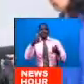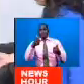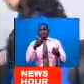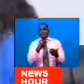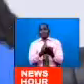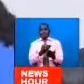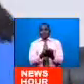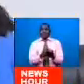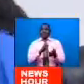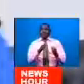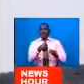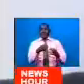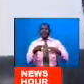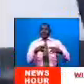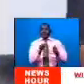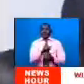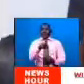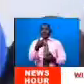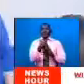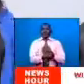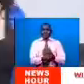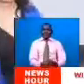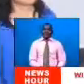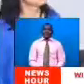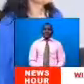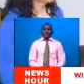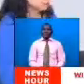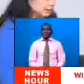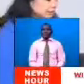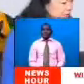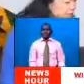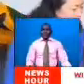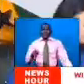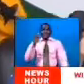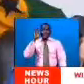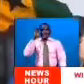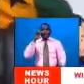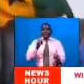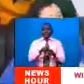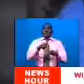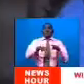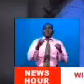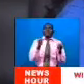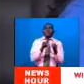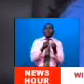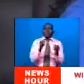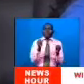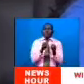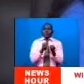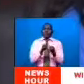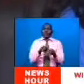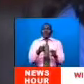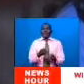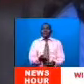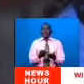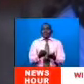fifth compared with relations with other countries in sub-Saharan Africa. China has also contributed significantly in raising